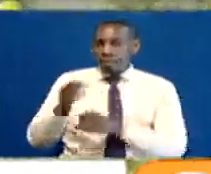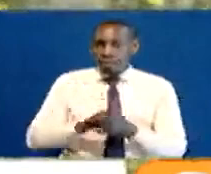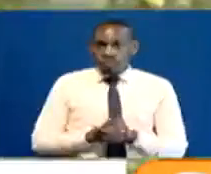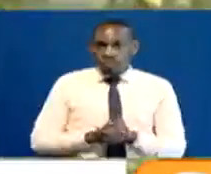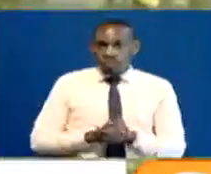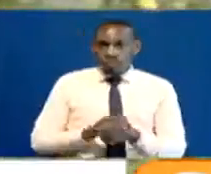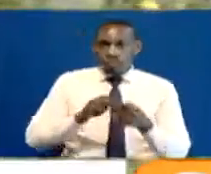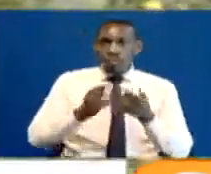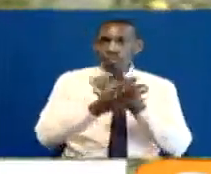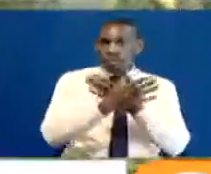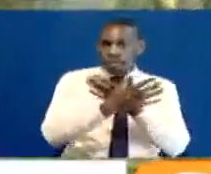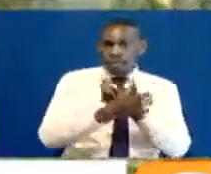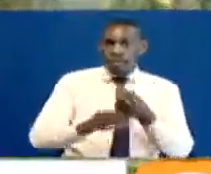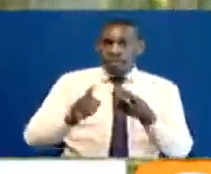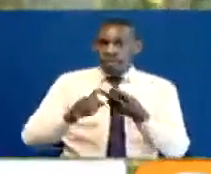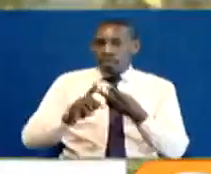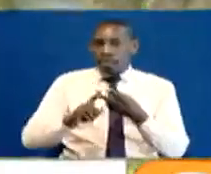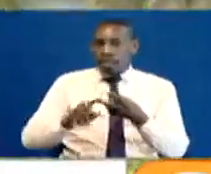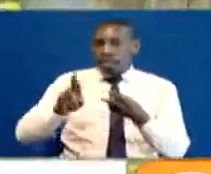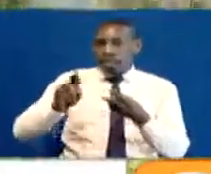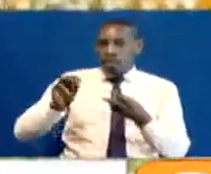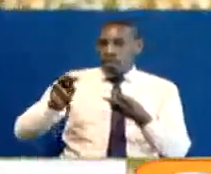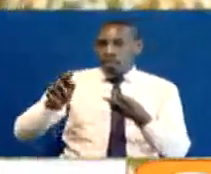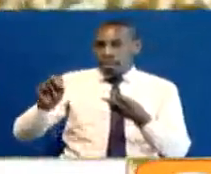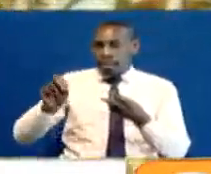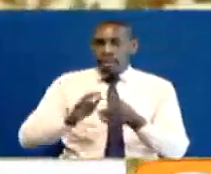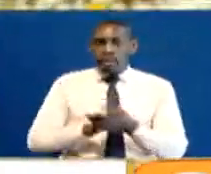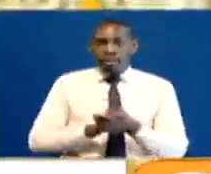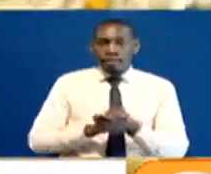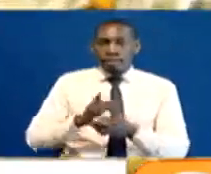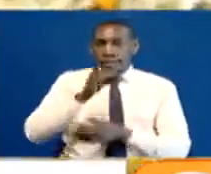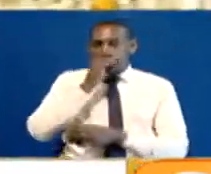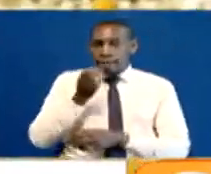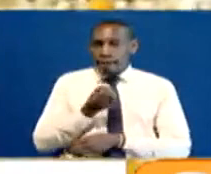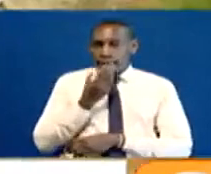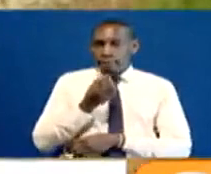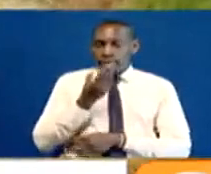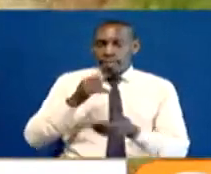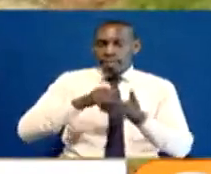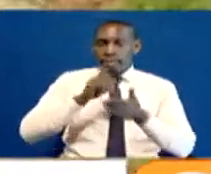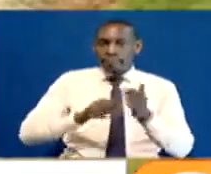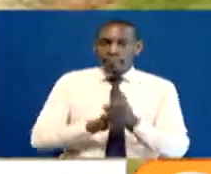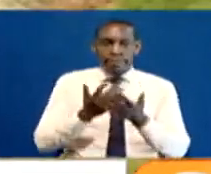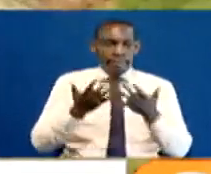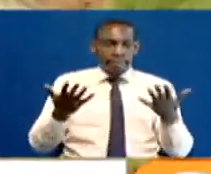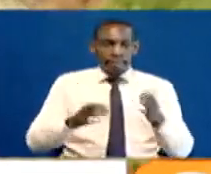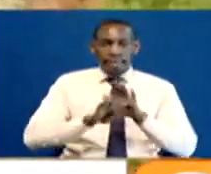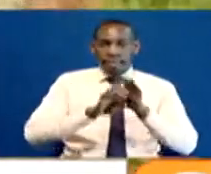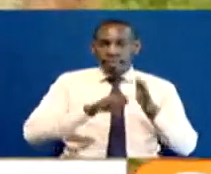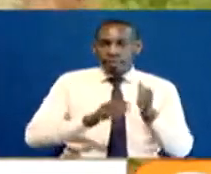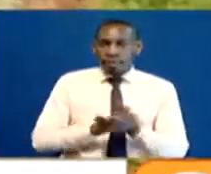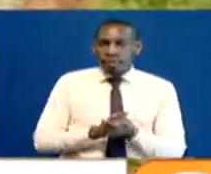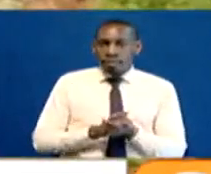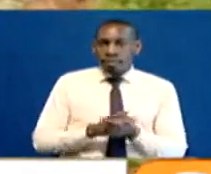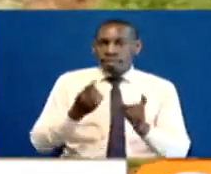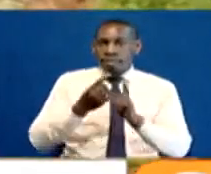namely German chamomile and Roman chamomile. The dried flowers of chamomile contain substances such as